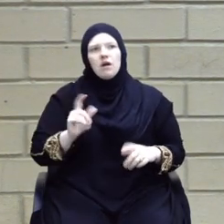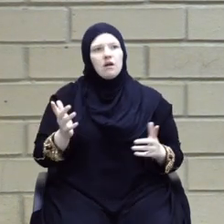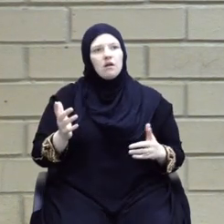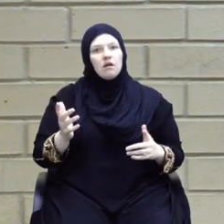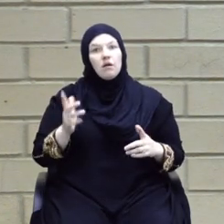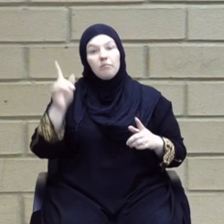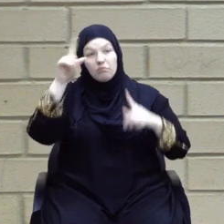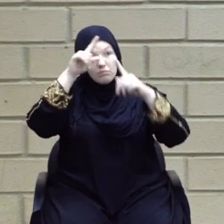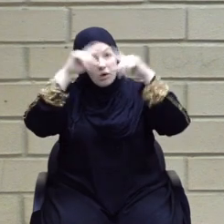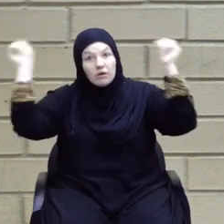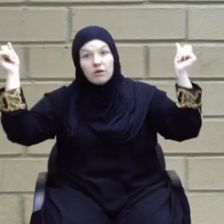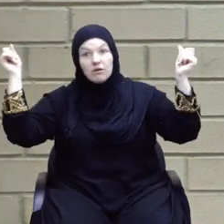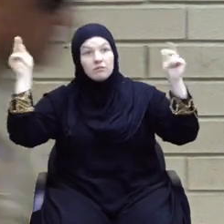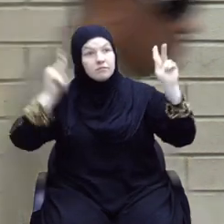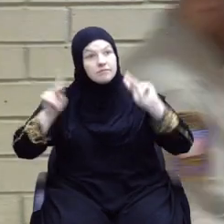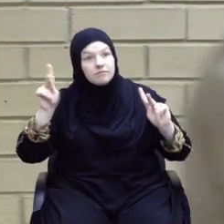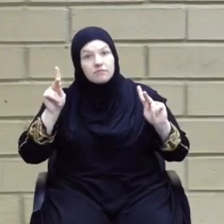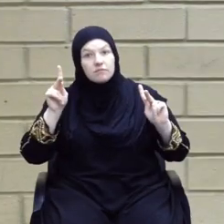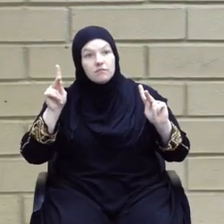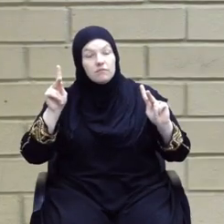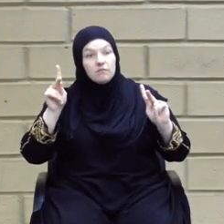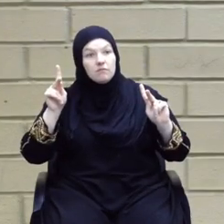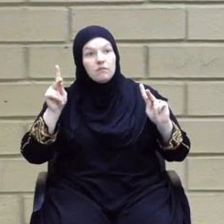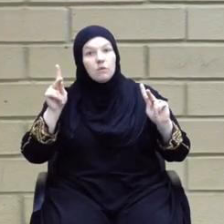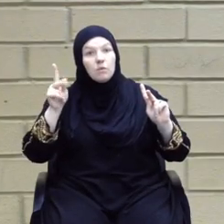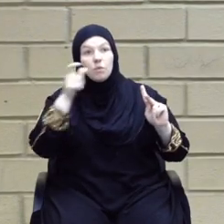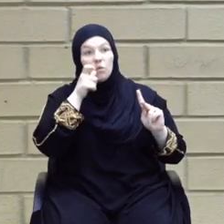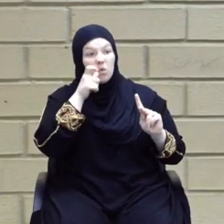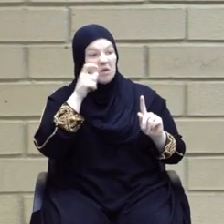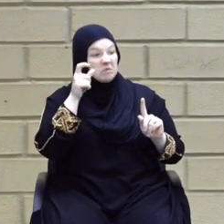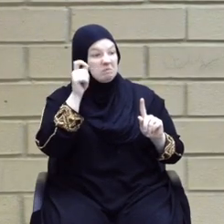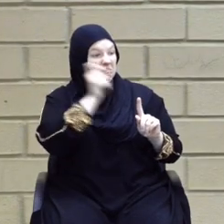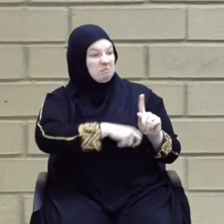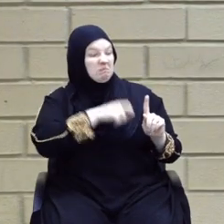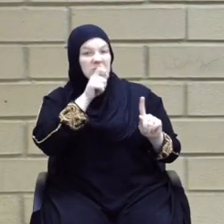presidential candidates, who are patching Islam.